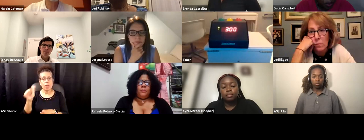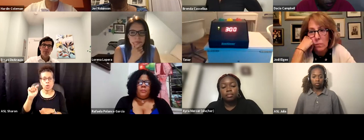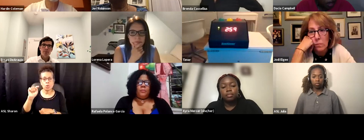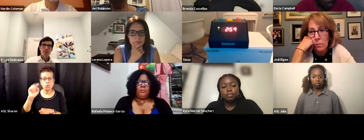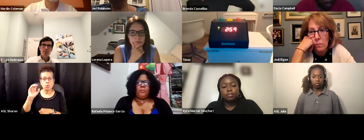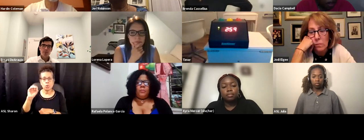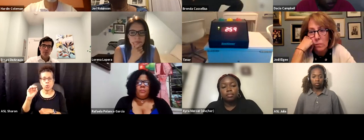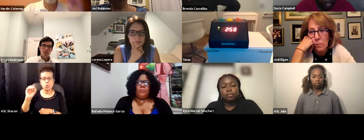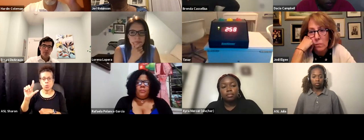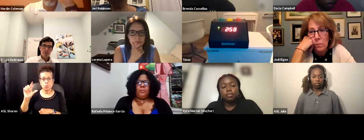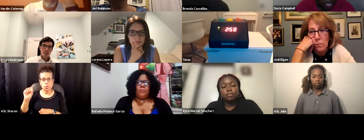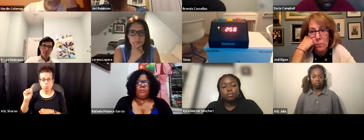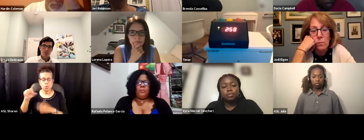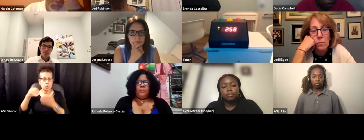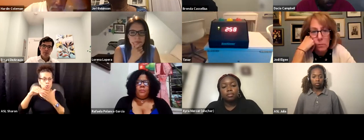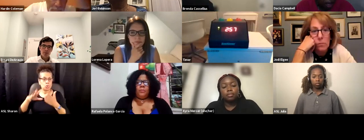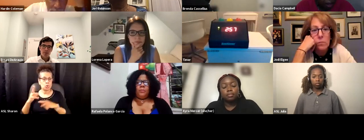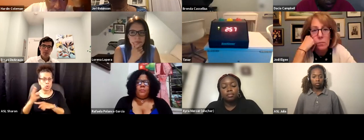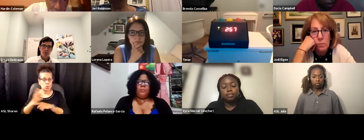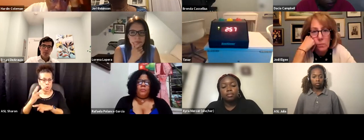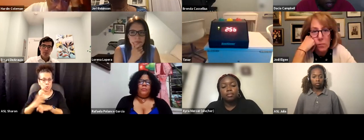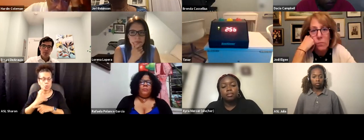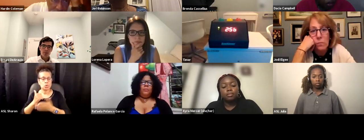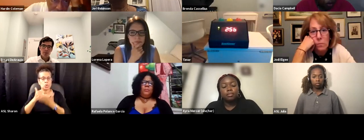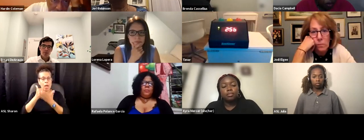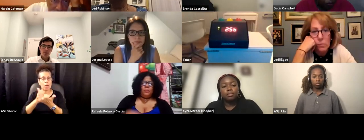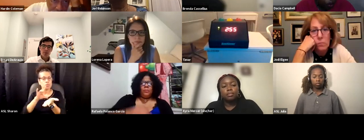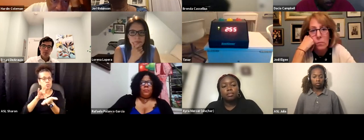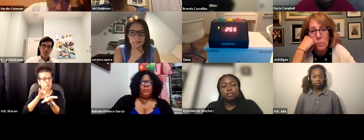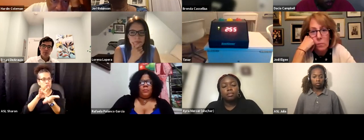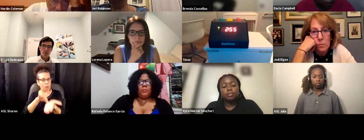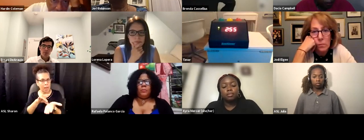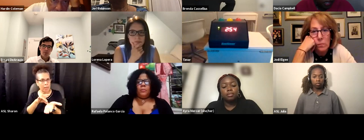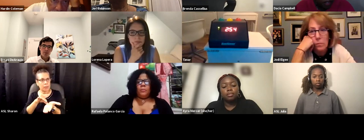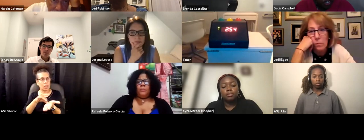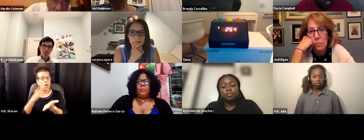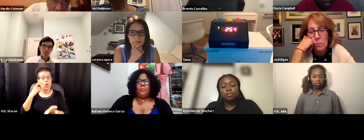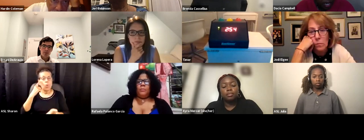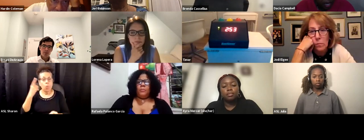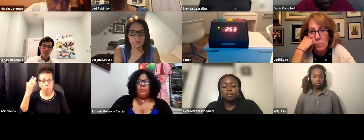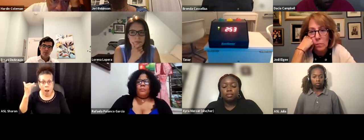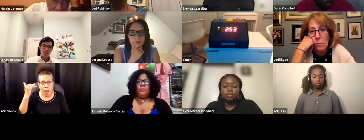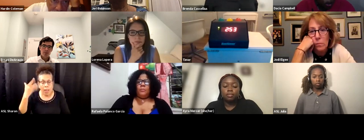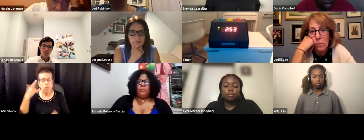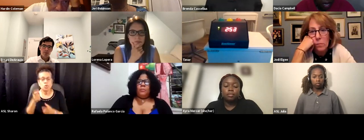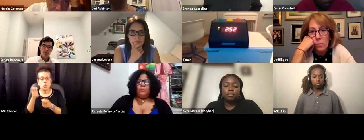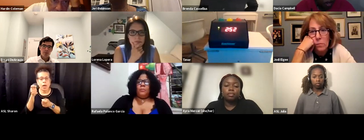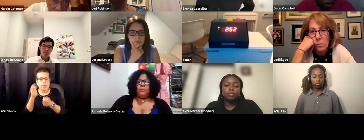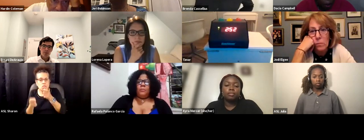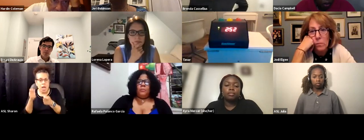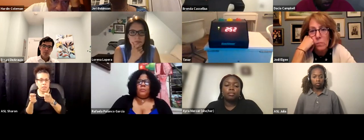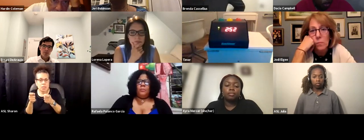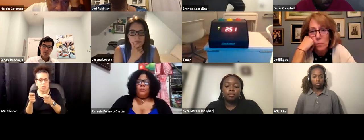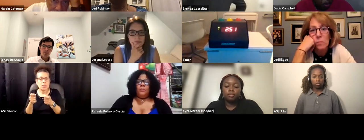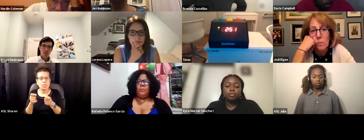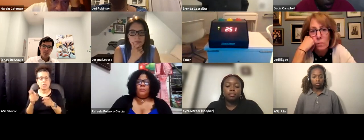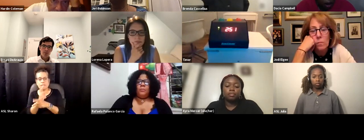classroom a functional behavioral assessment that will track behaviors for the for the for the purpose of adjusting and tweaking and figuring